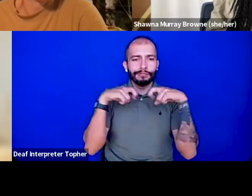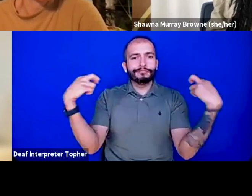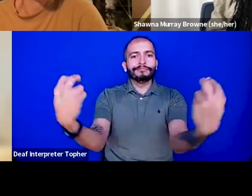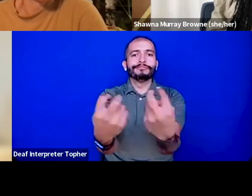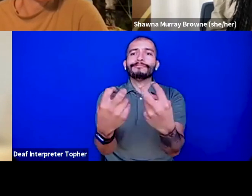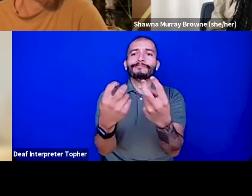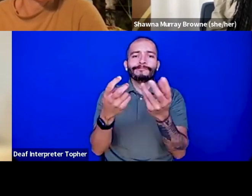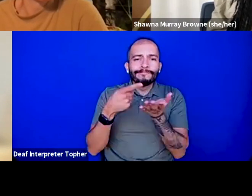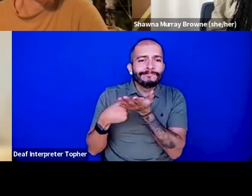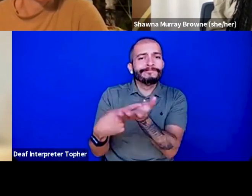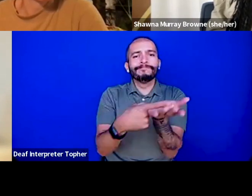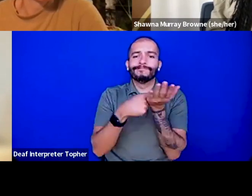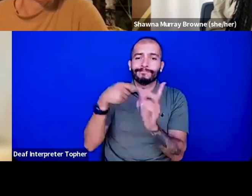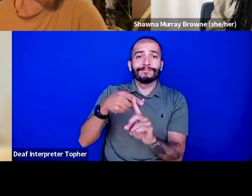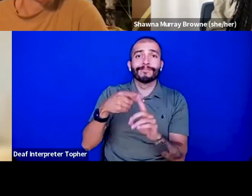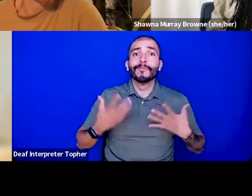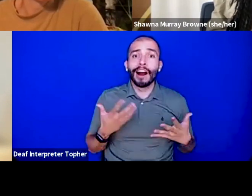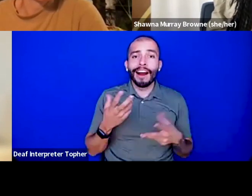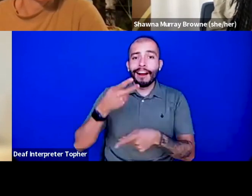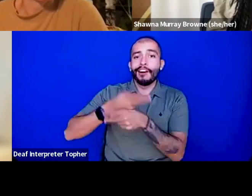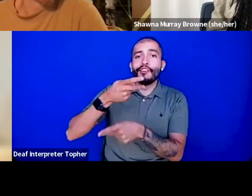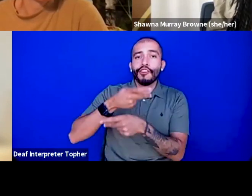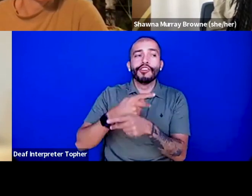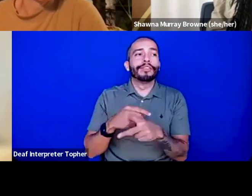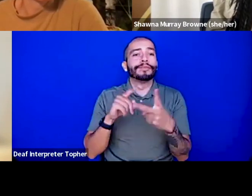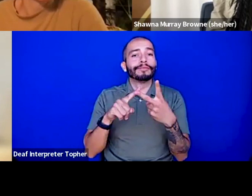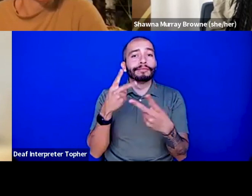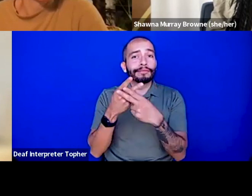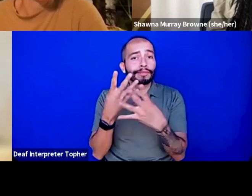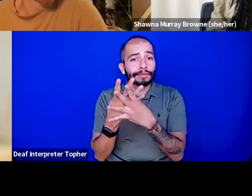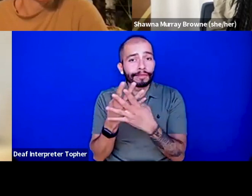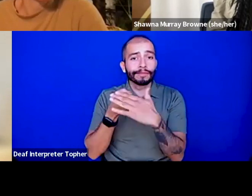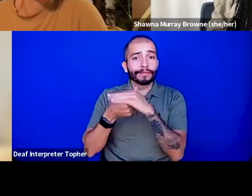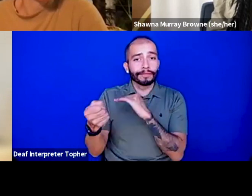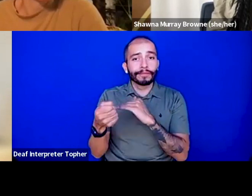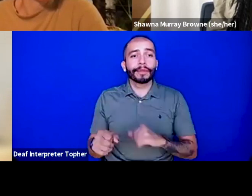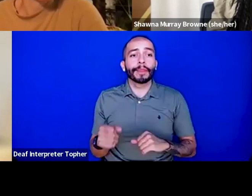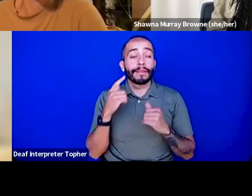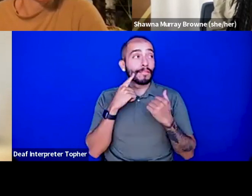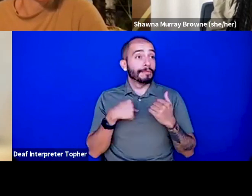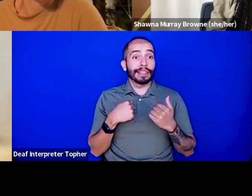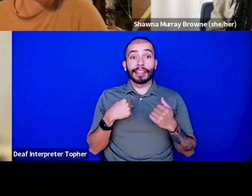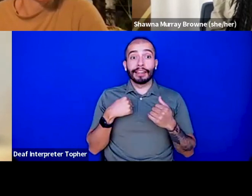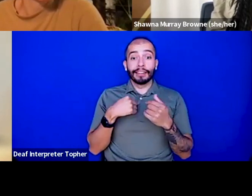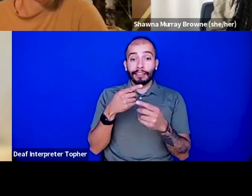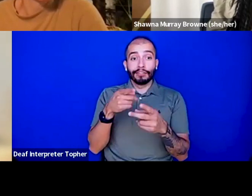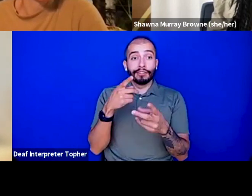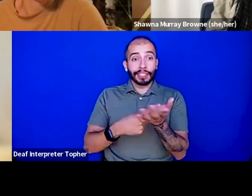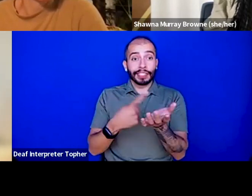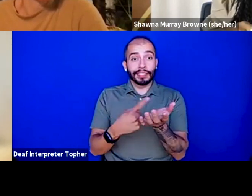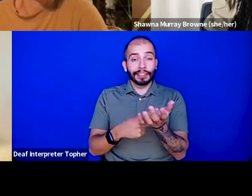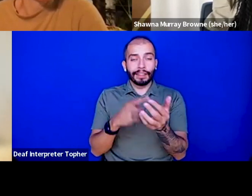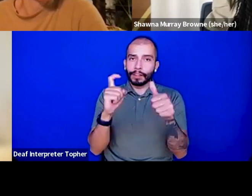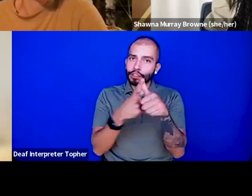is actually one that is about carcerality first, that then goes on to sort of think about how